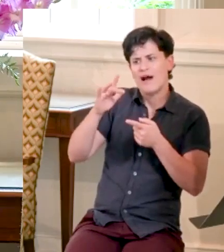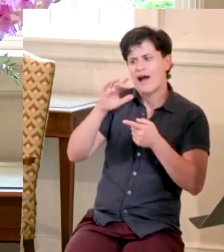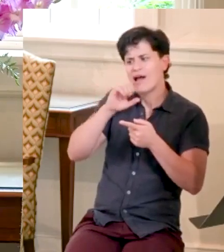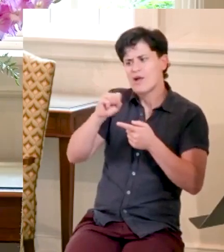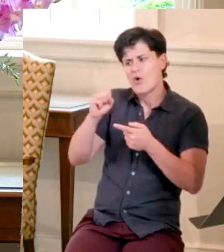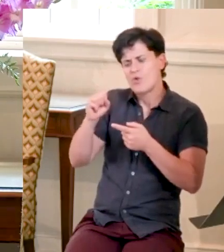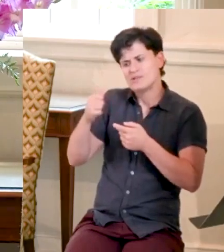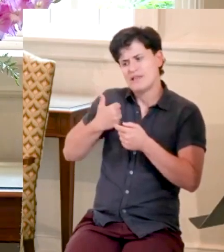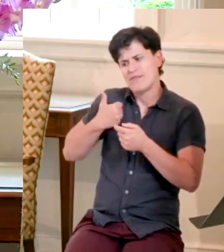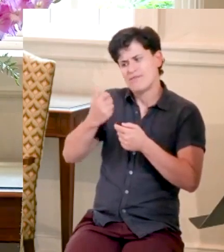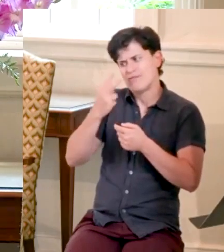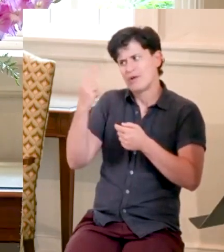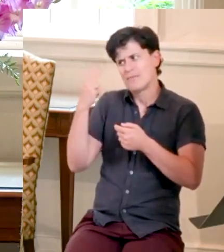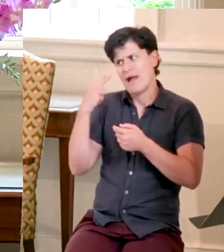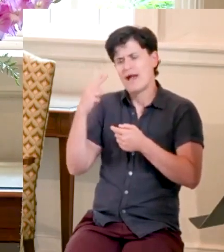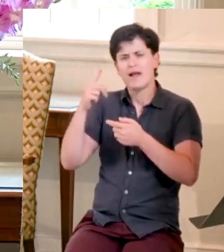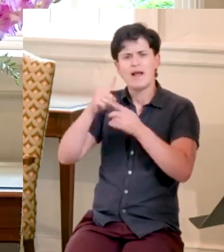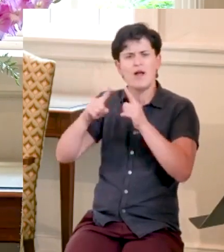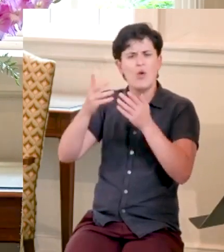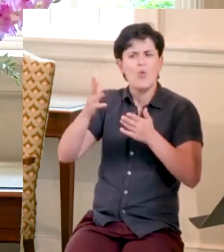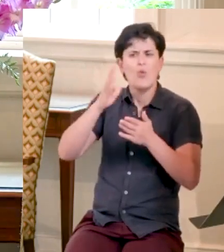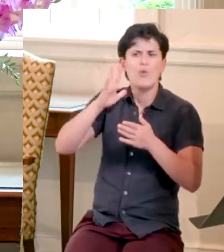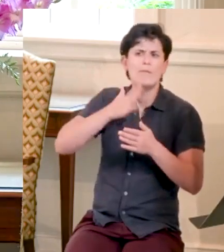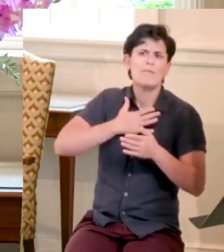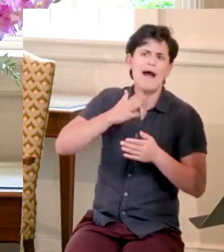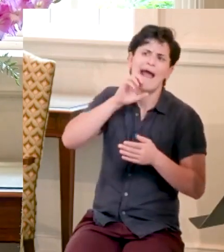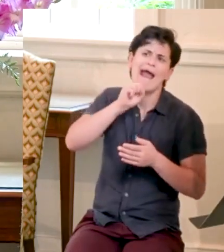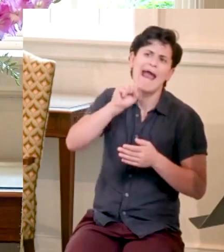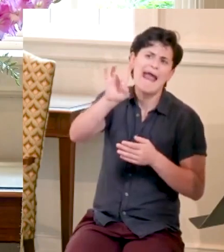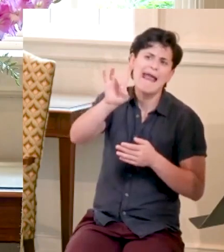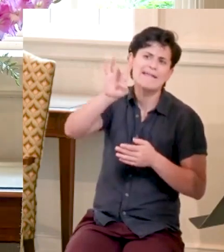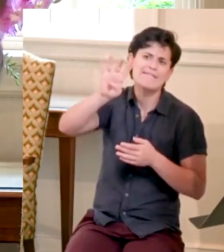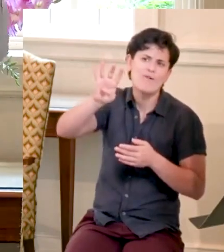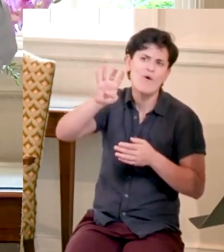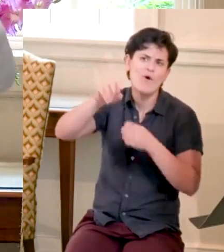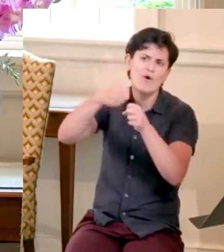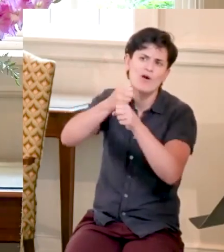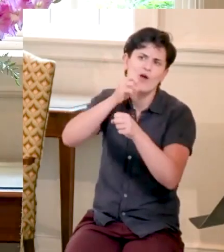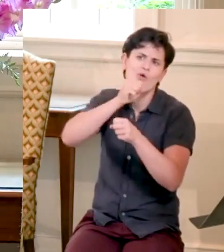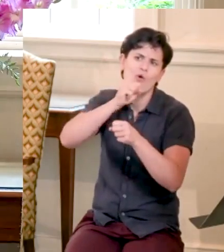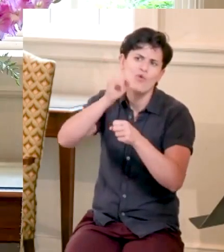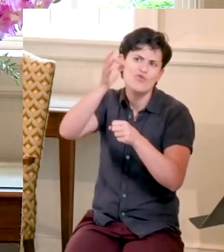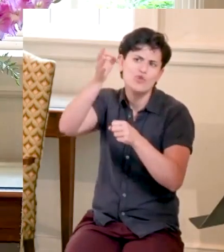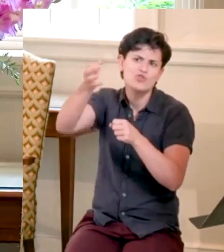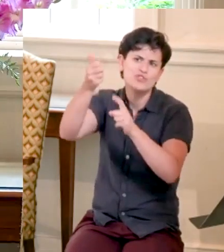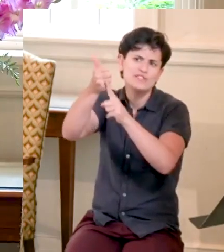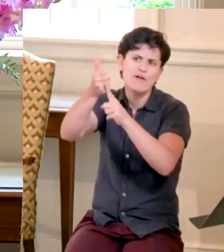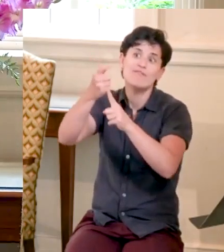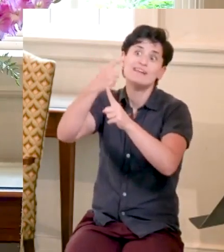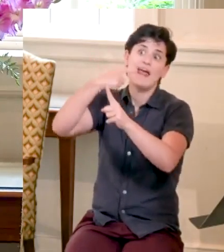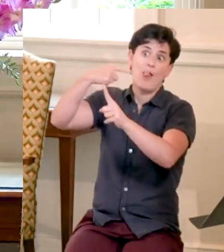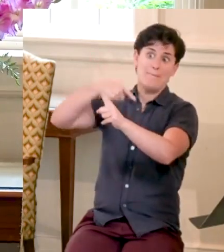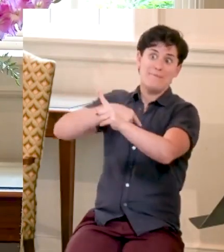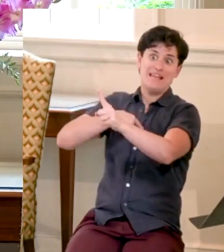my 84-year-old self, future self, say to me right now?